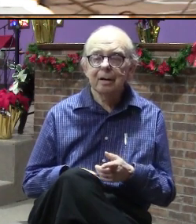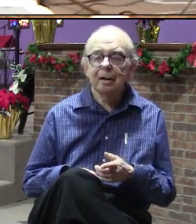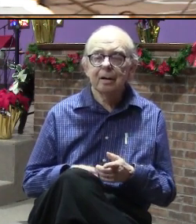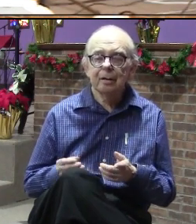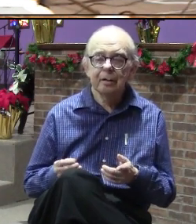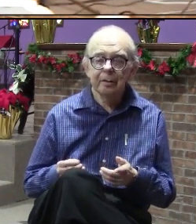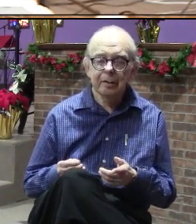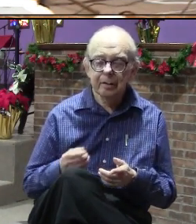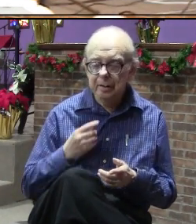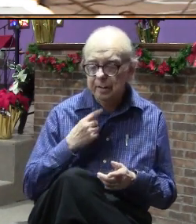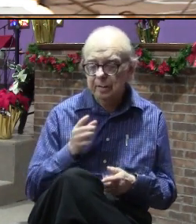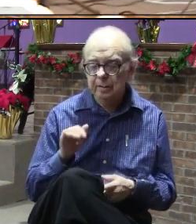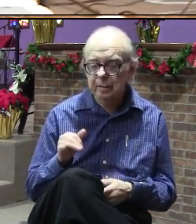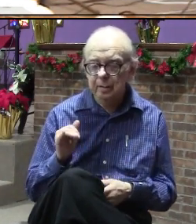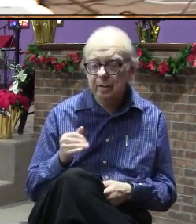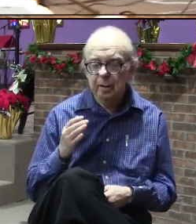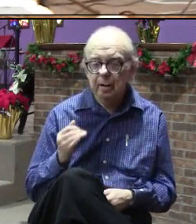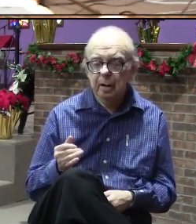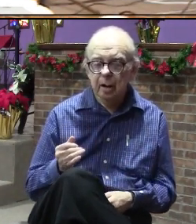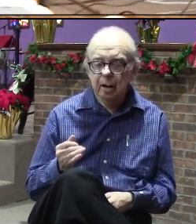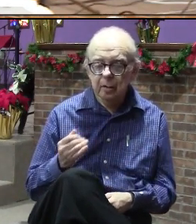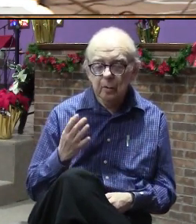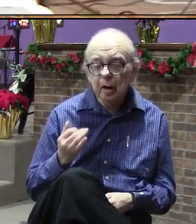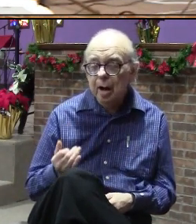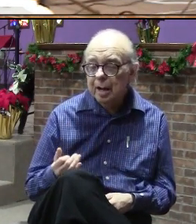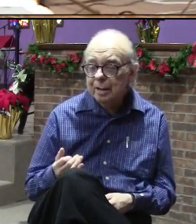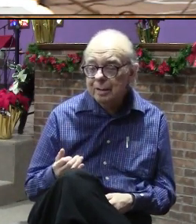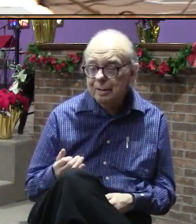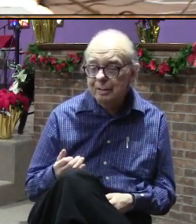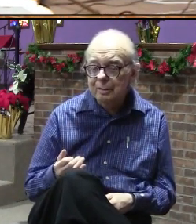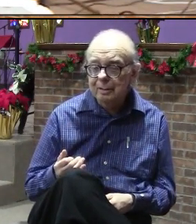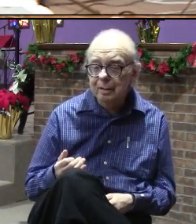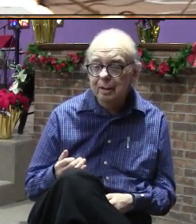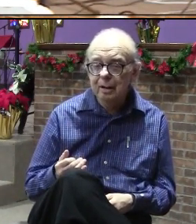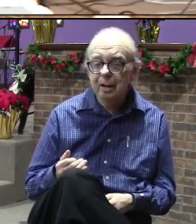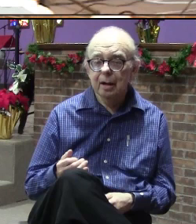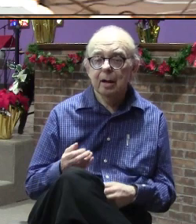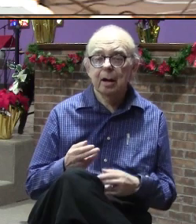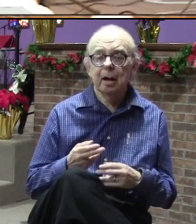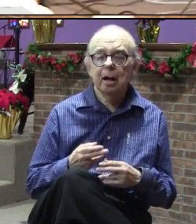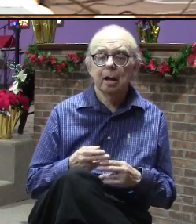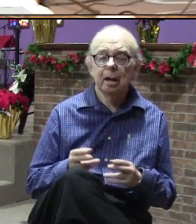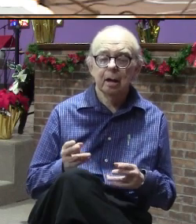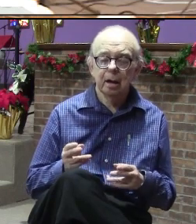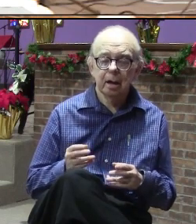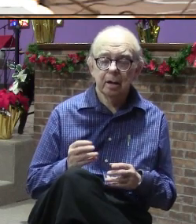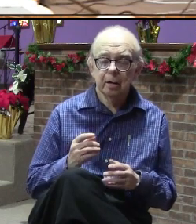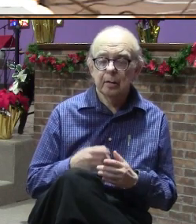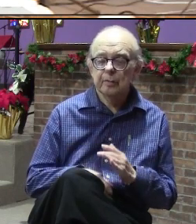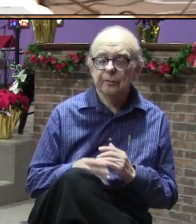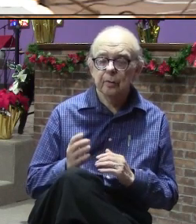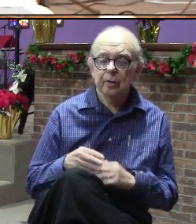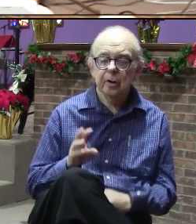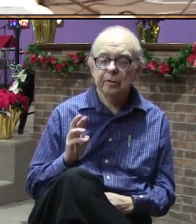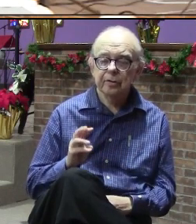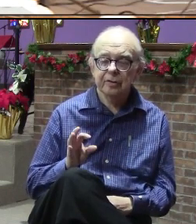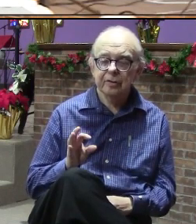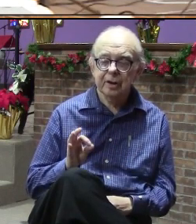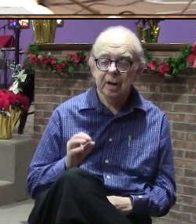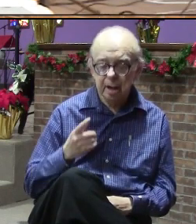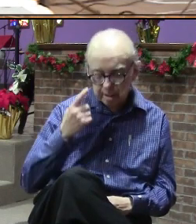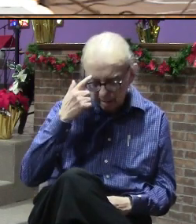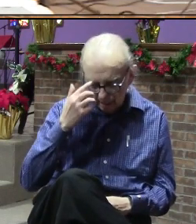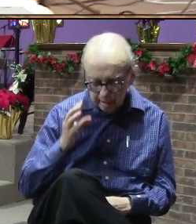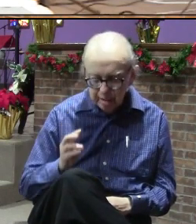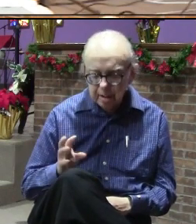And they said, yeah, because you want to know why? Eggs used to be 69 cents a dozen. Now they're